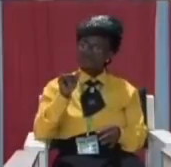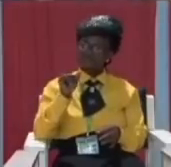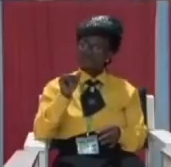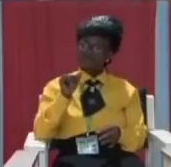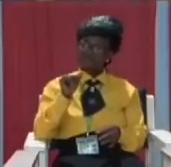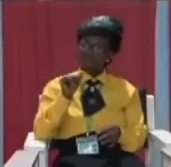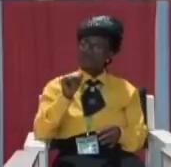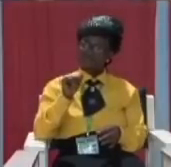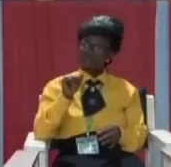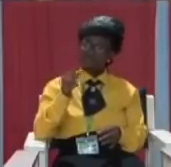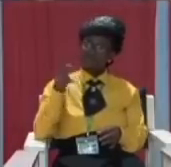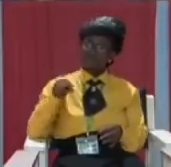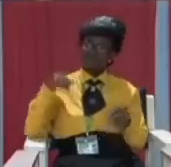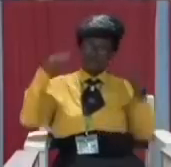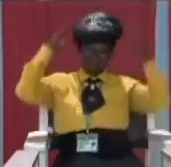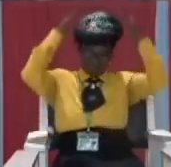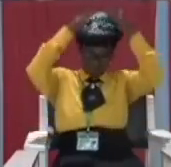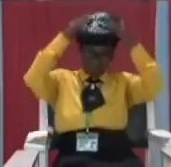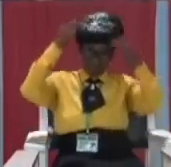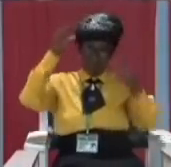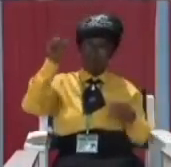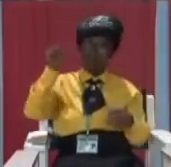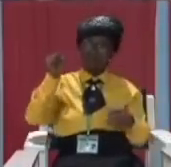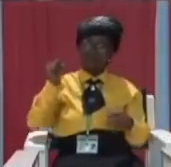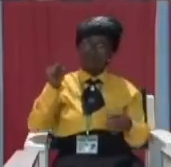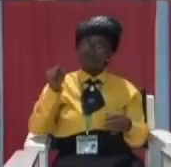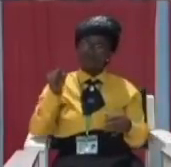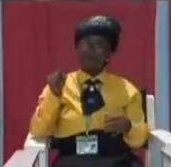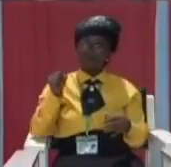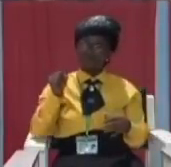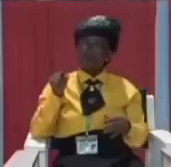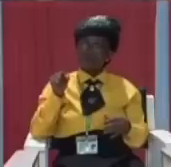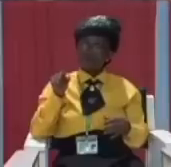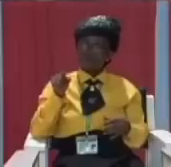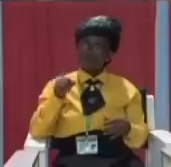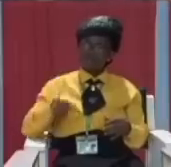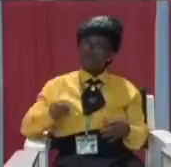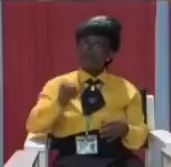the apostles still laid hands on them.